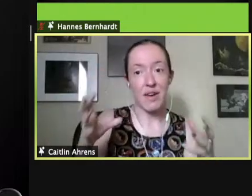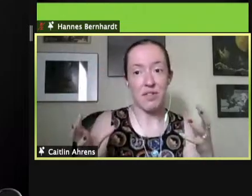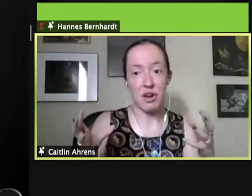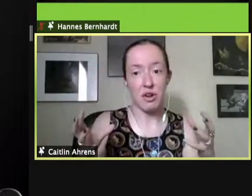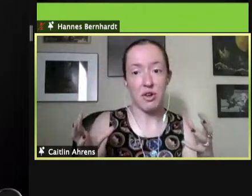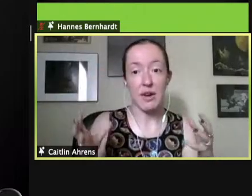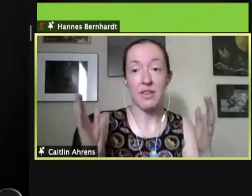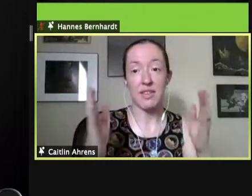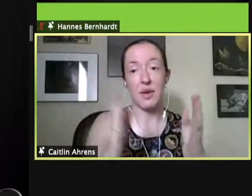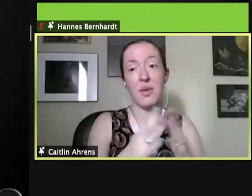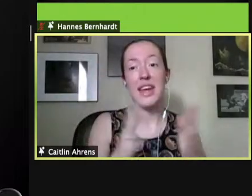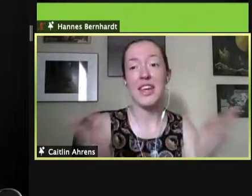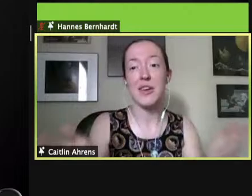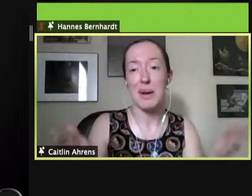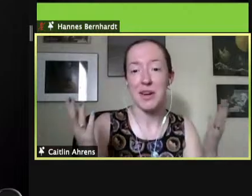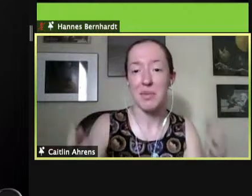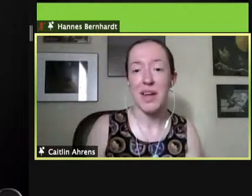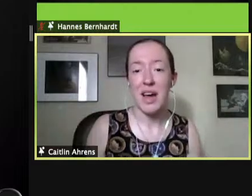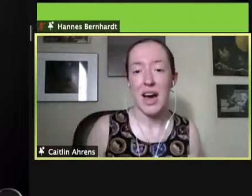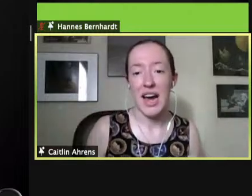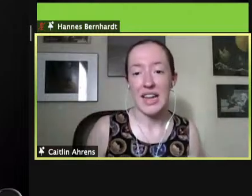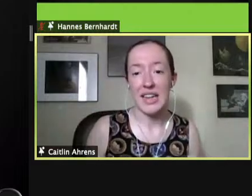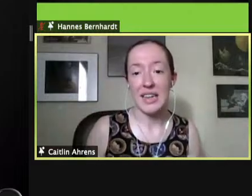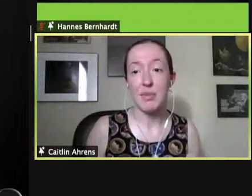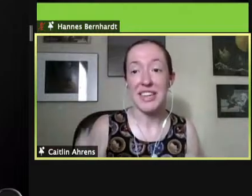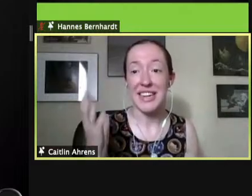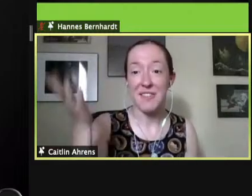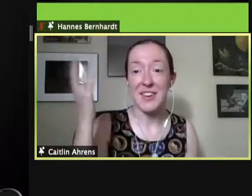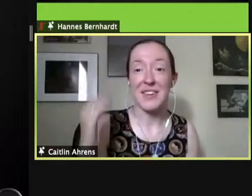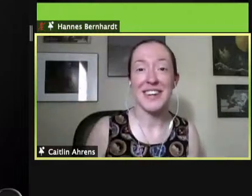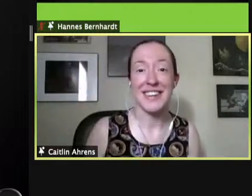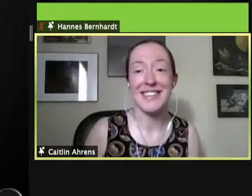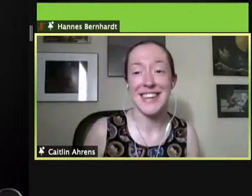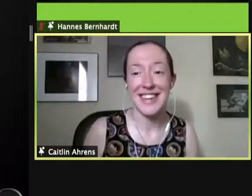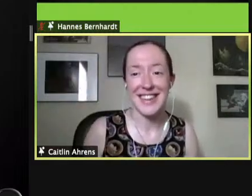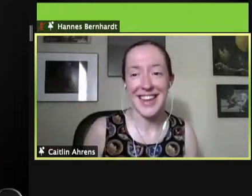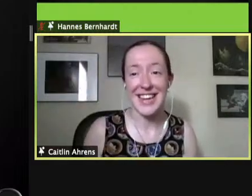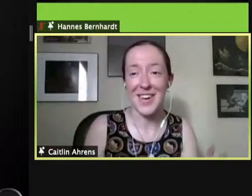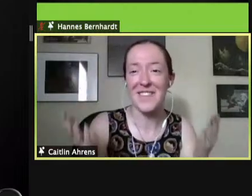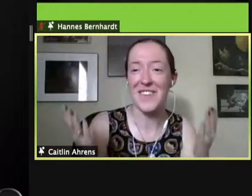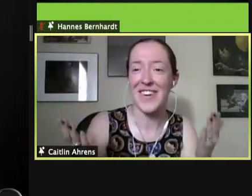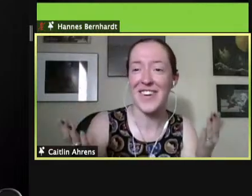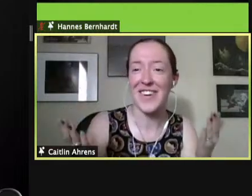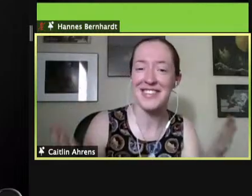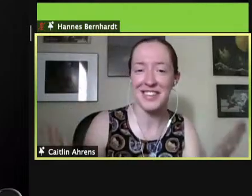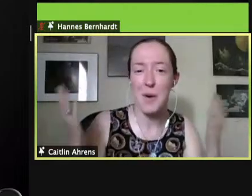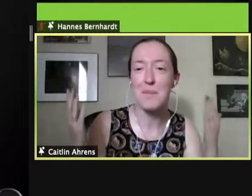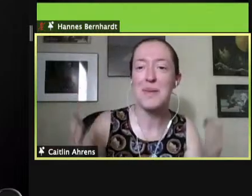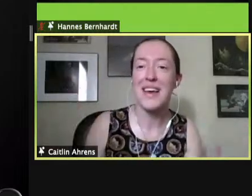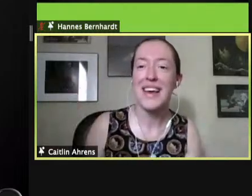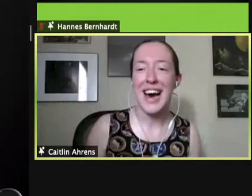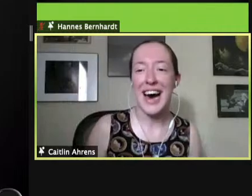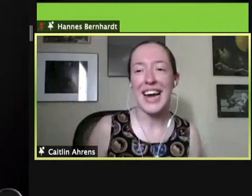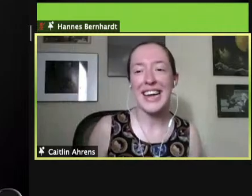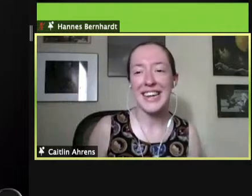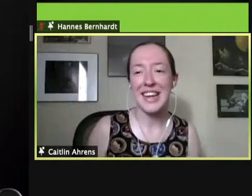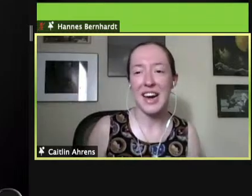means of their crater? So thank you, Miriam Lemelin, if you are listening, and thank you for your slope